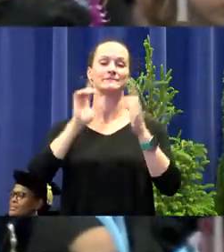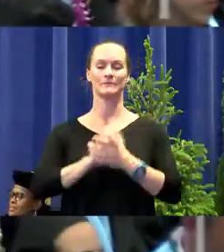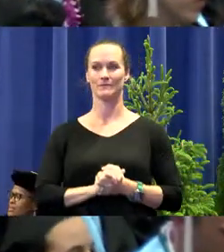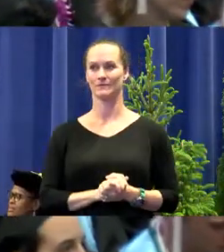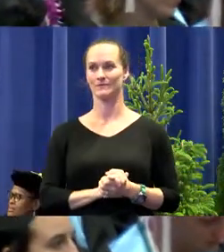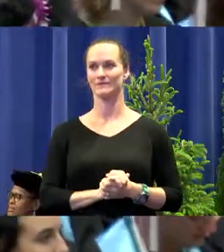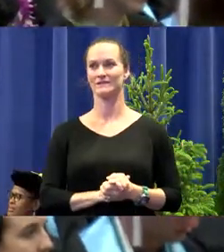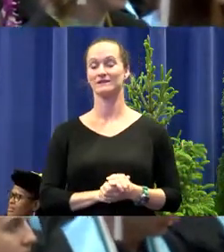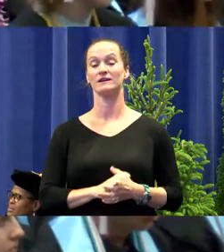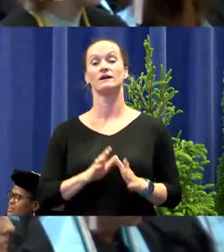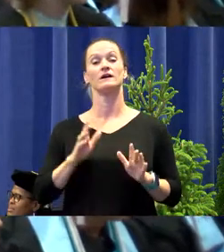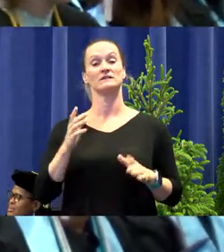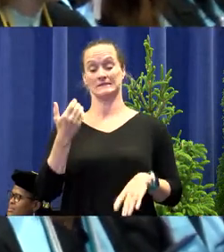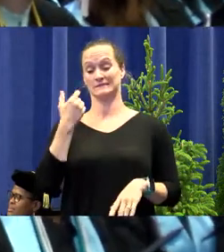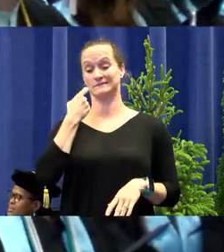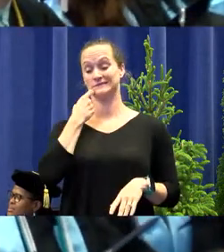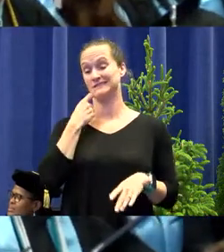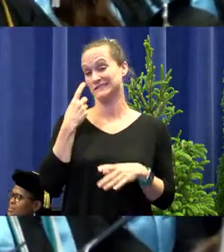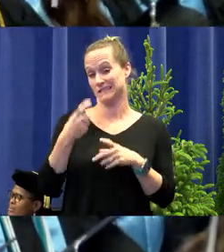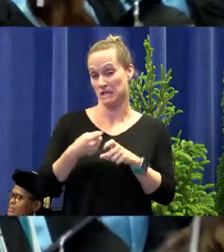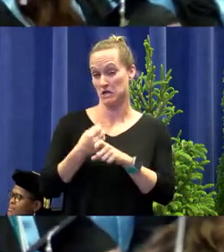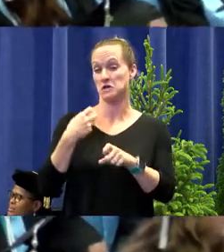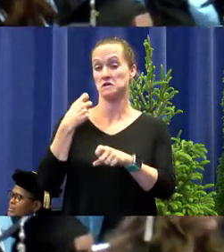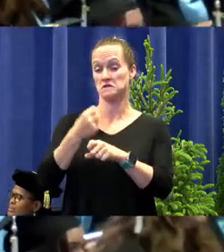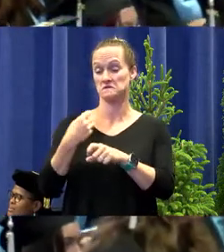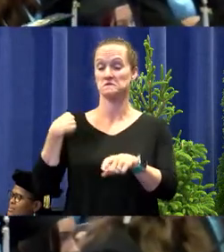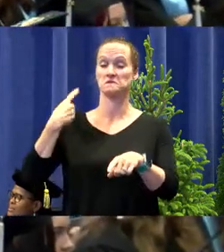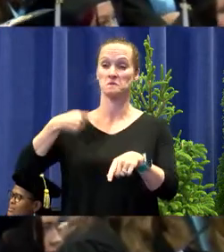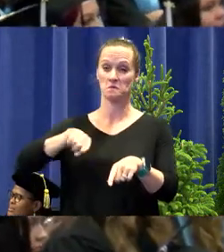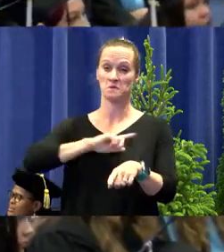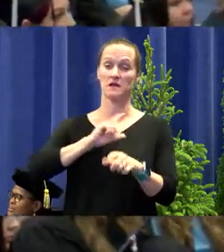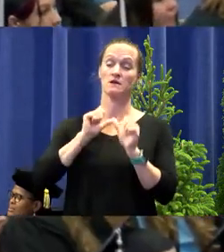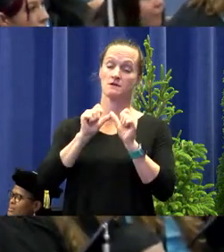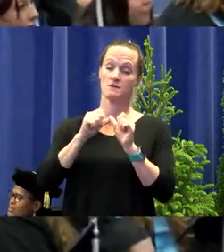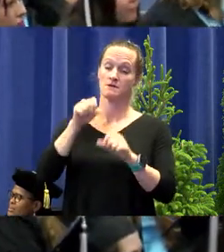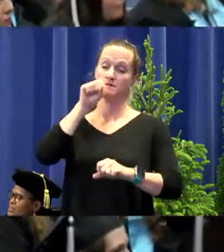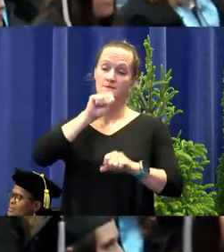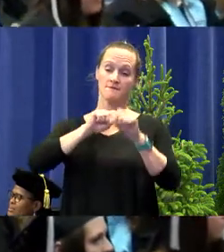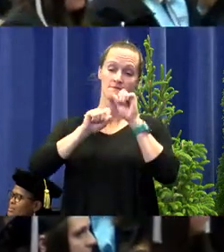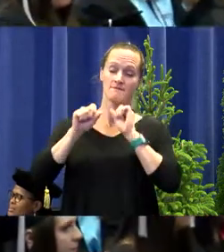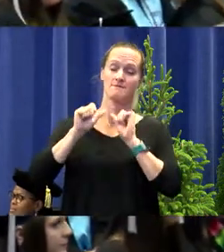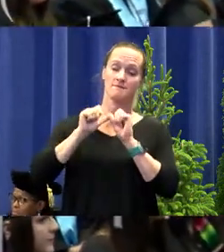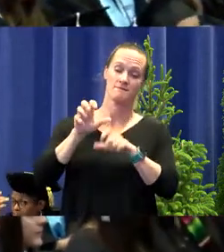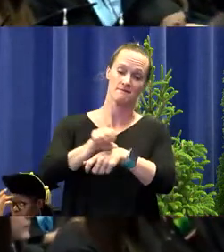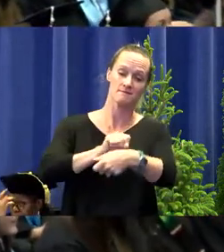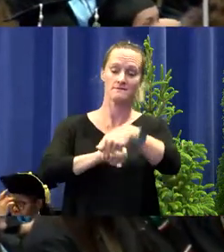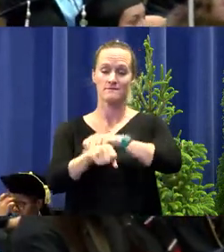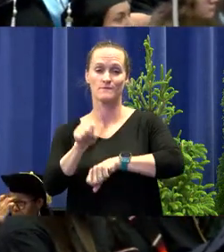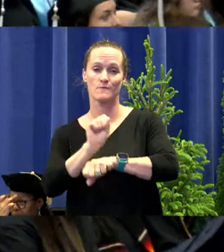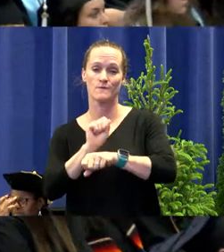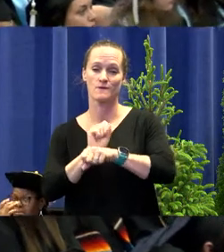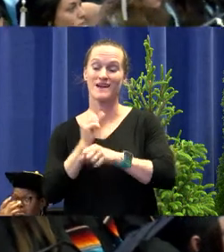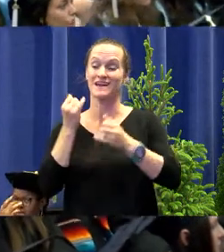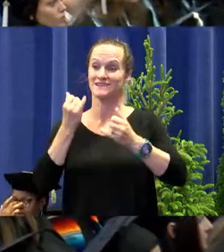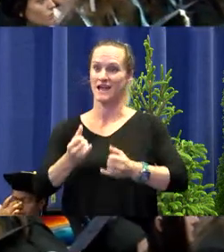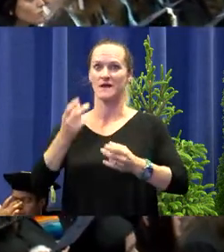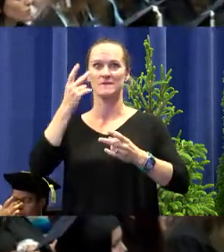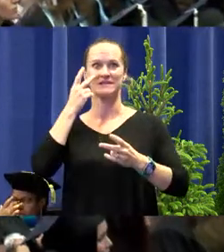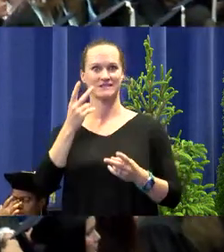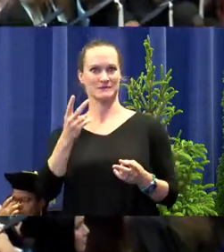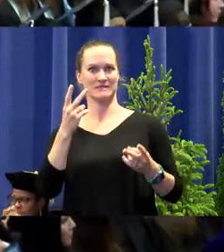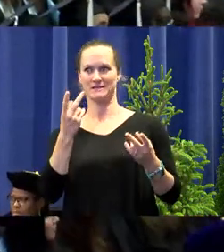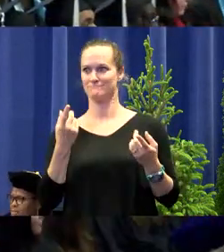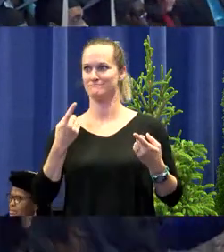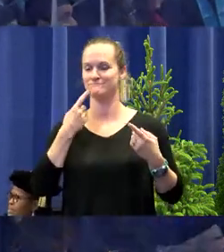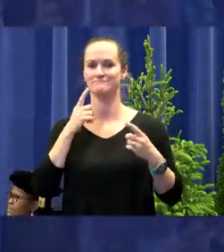Over these last few years, we have put in the work and we now get to see the fruits of our labor. If it's all right with you, I